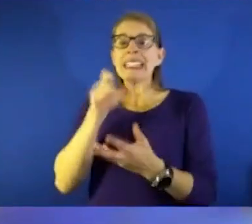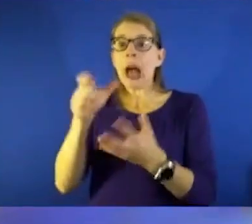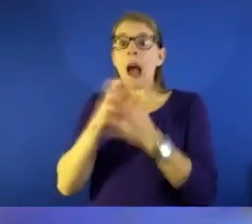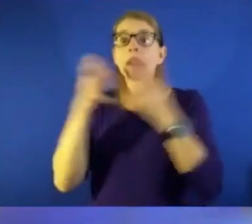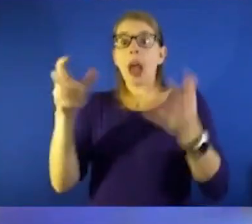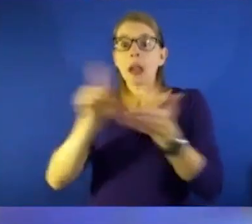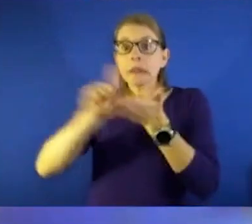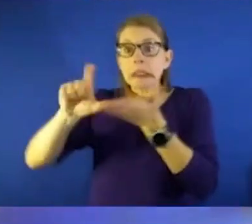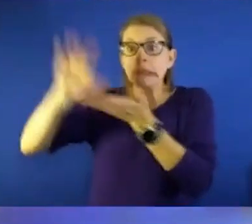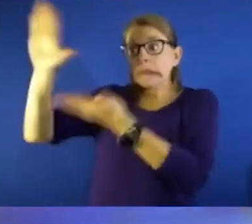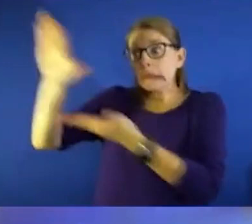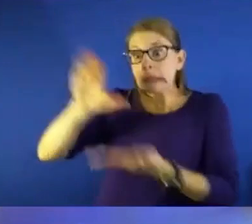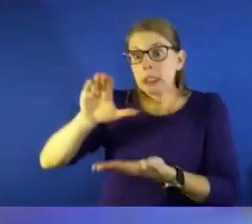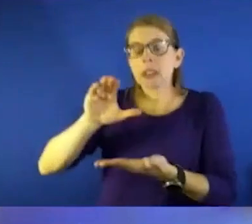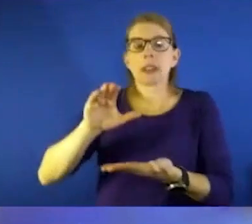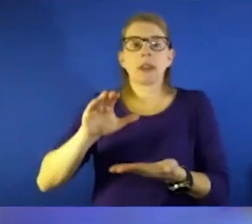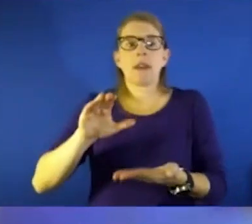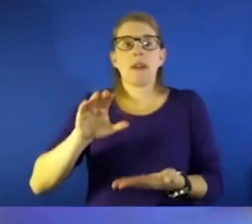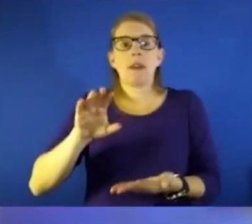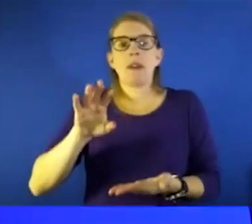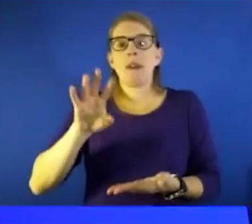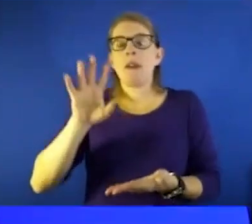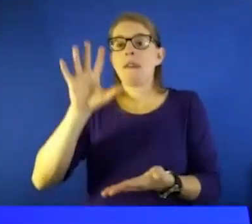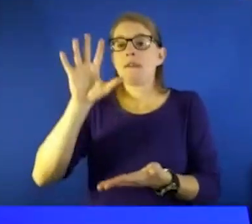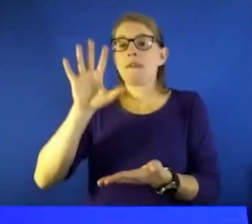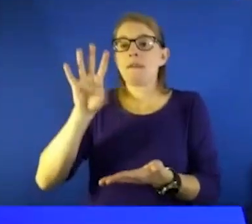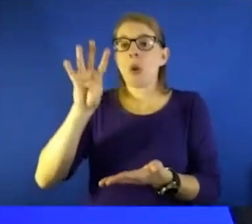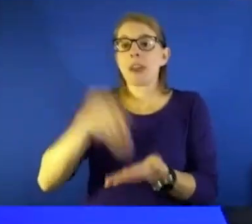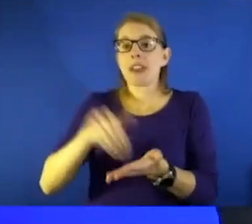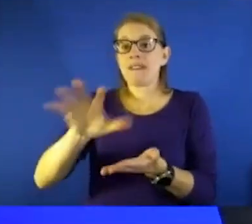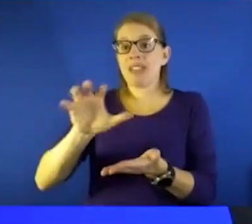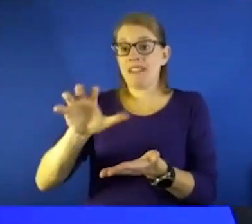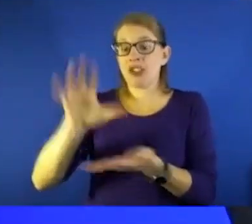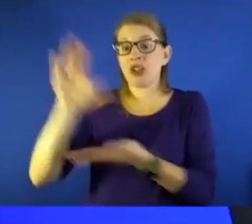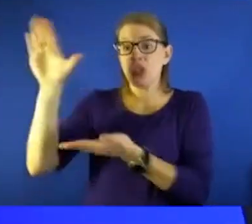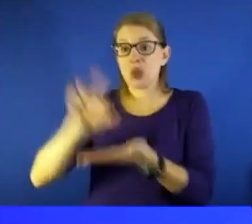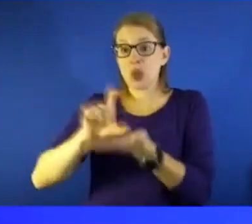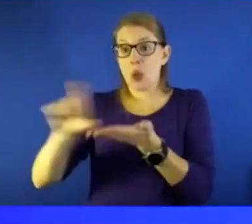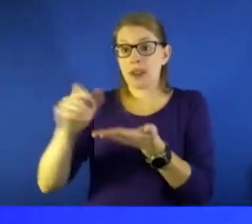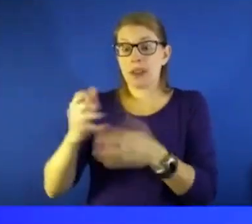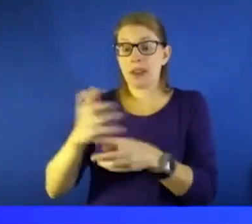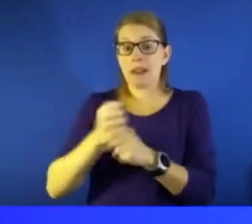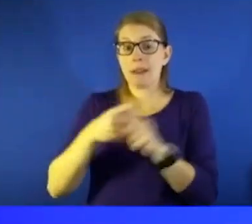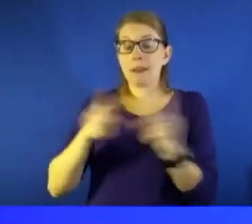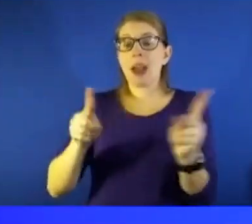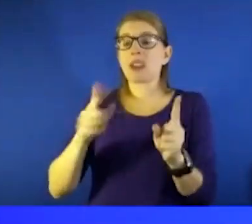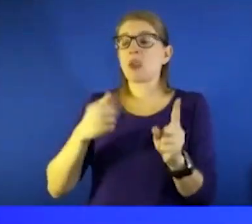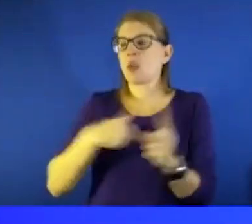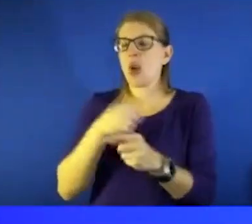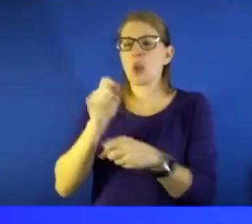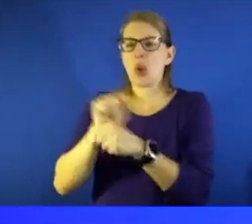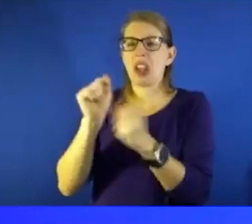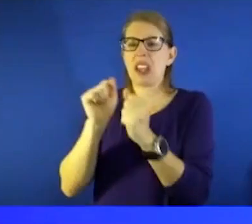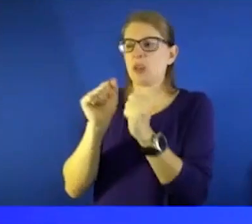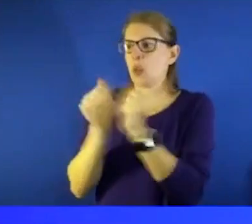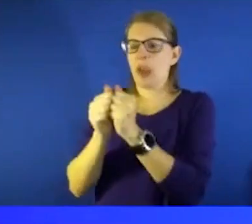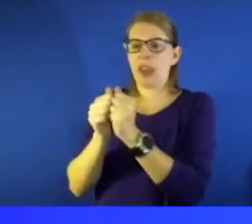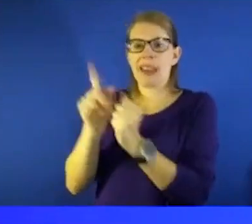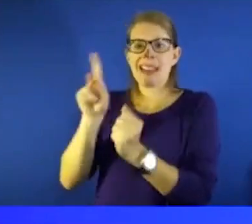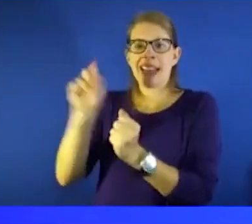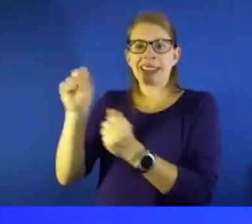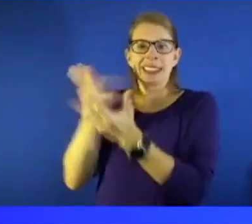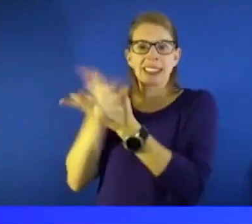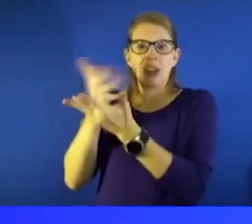got 4,500 doses with our first shipment, and we're continuing to work with the state of Kansas on that rolling order to come in, so we make sure to take care of the